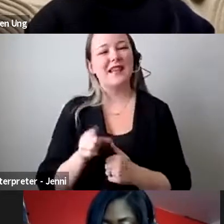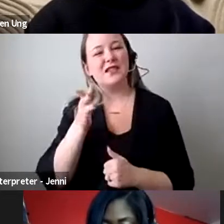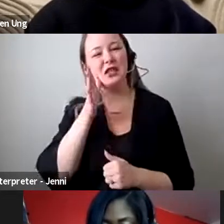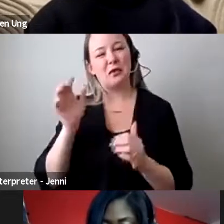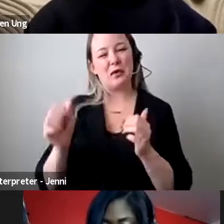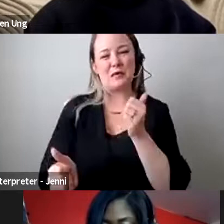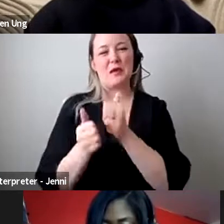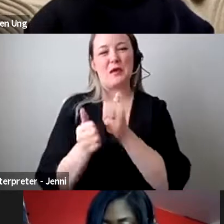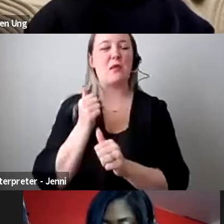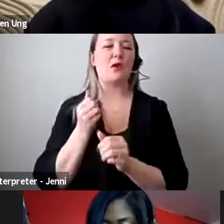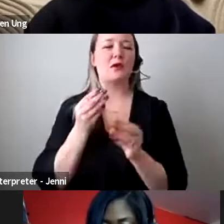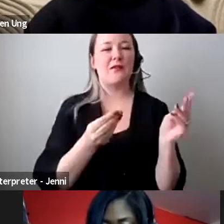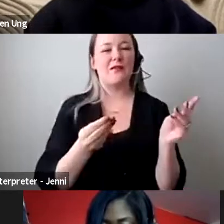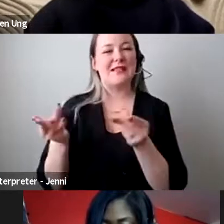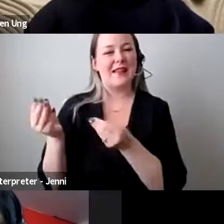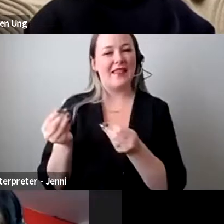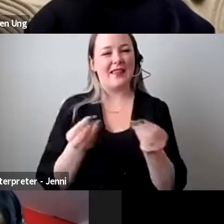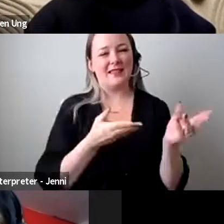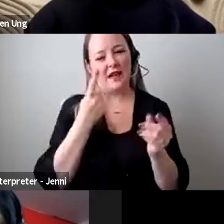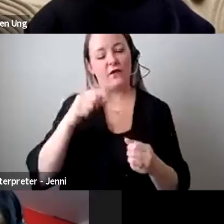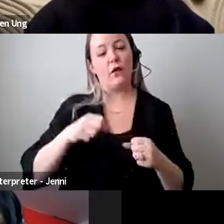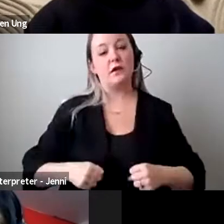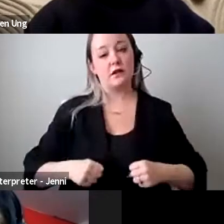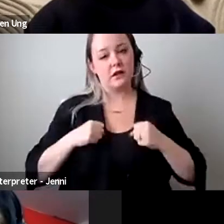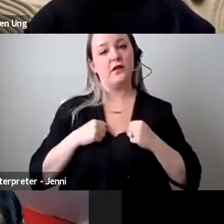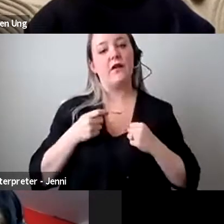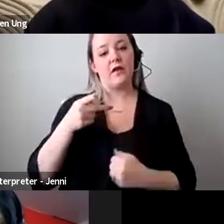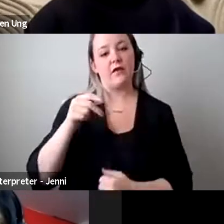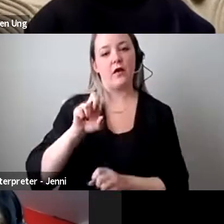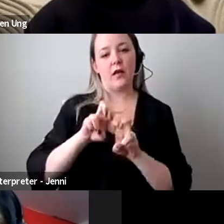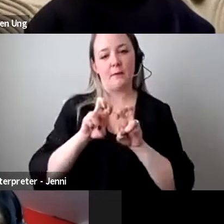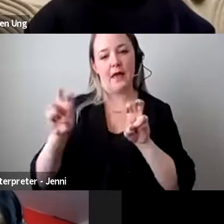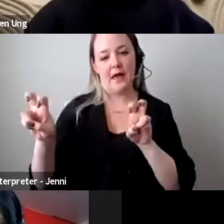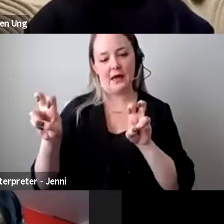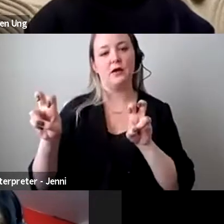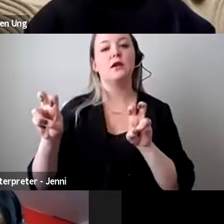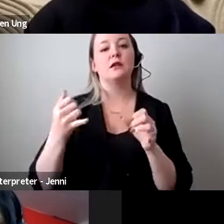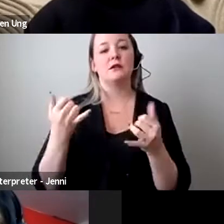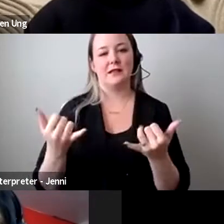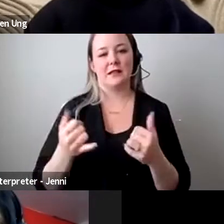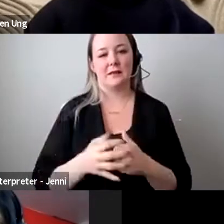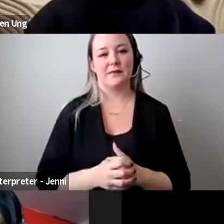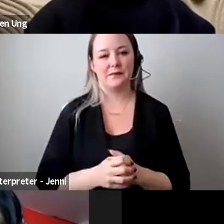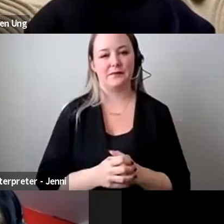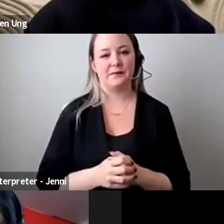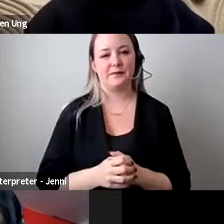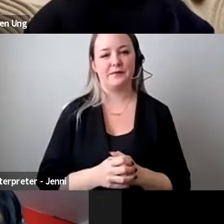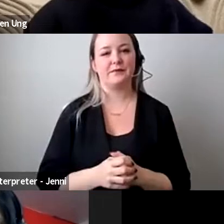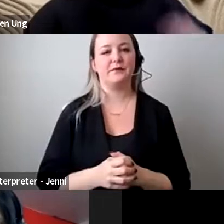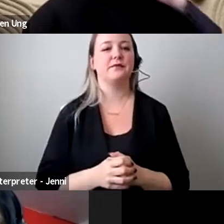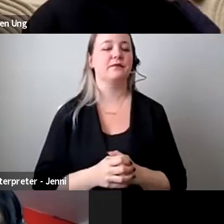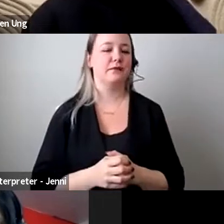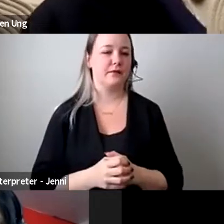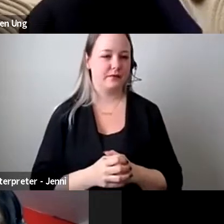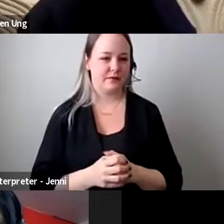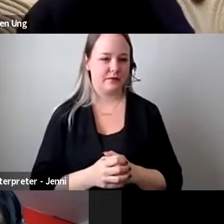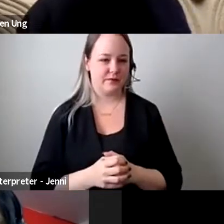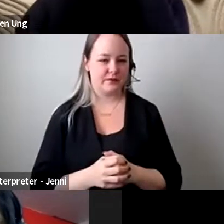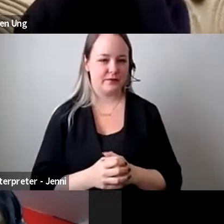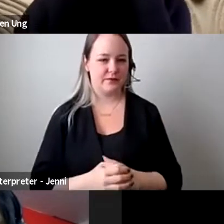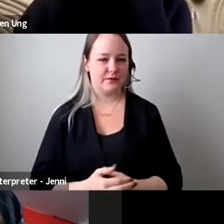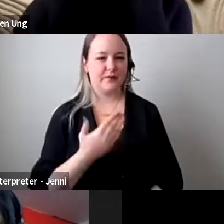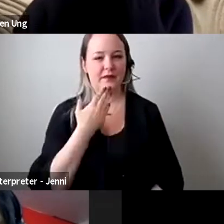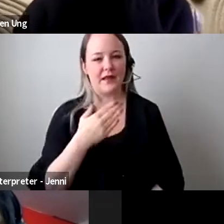most facilitating the survivor panel today. Thank you, Isa, for the